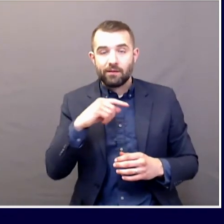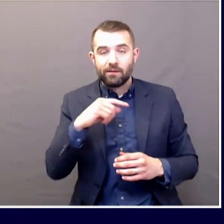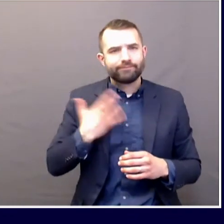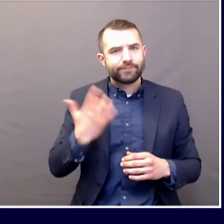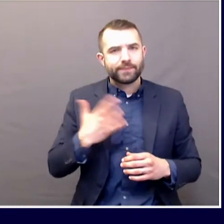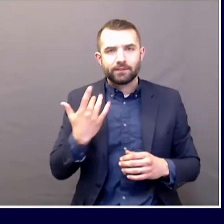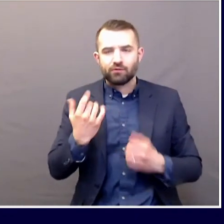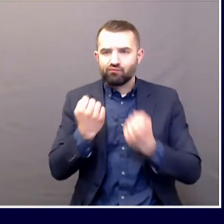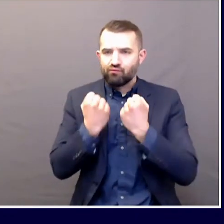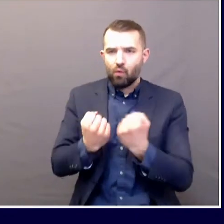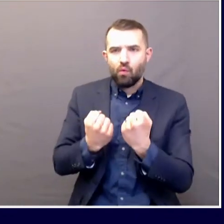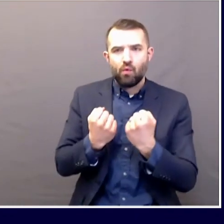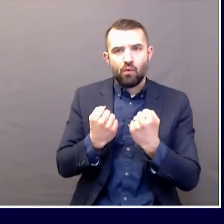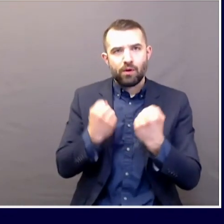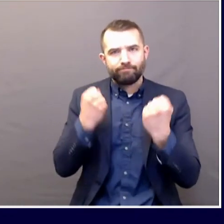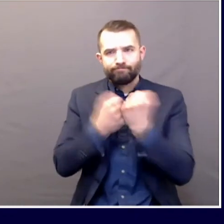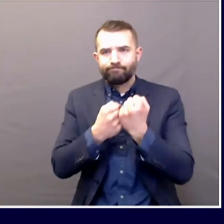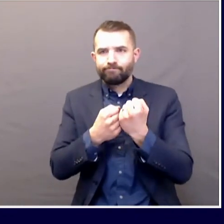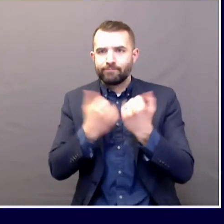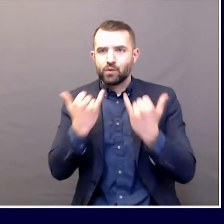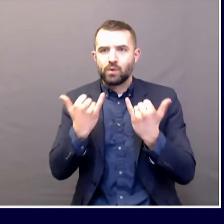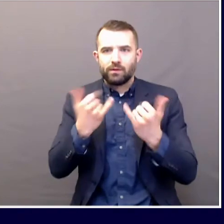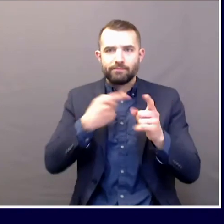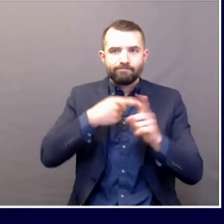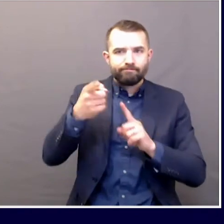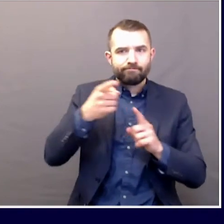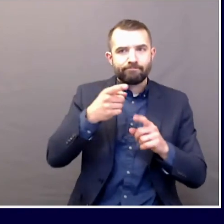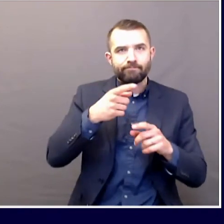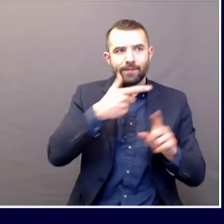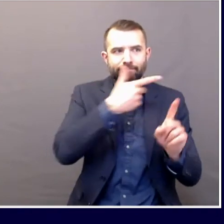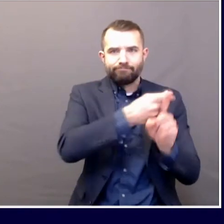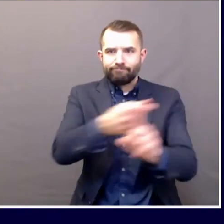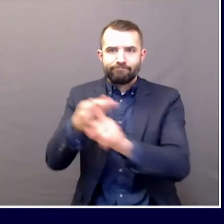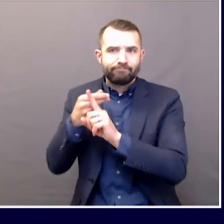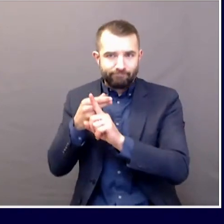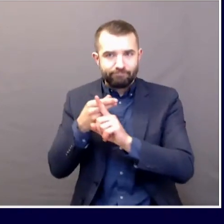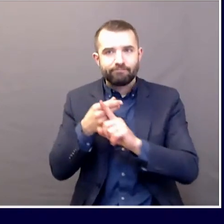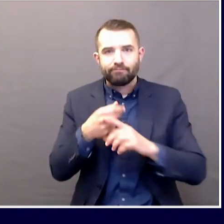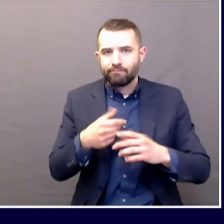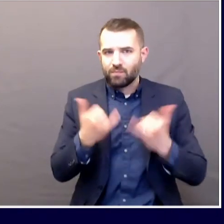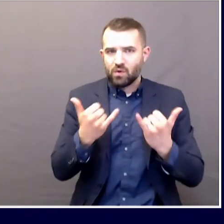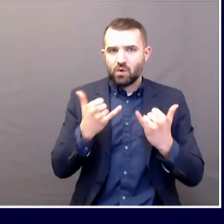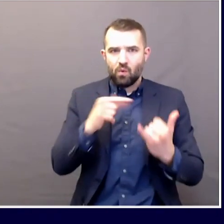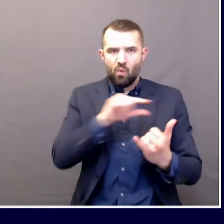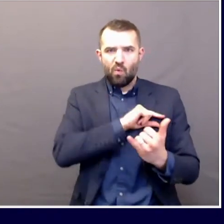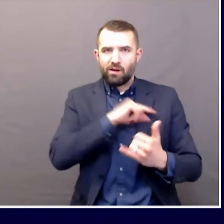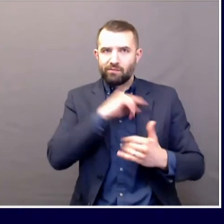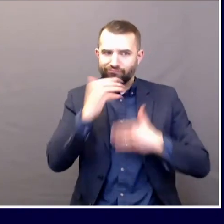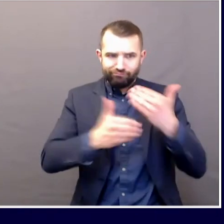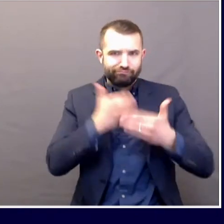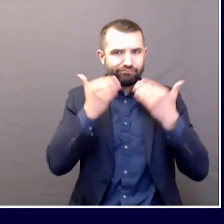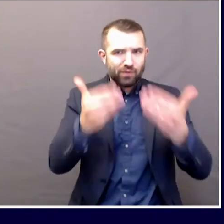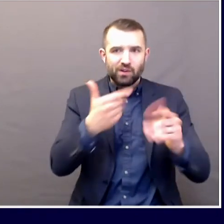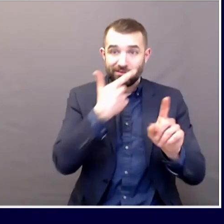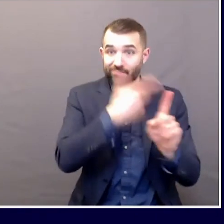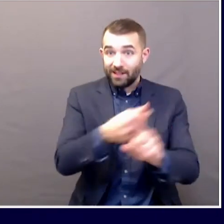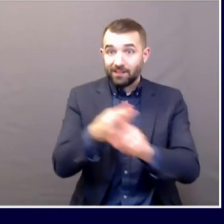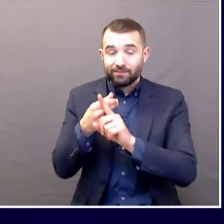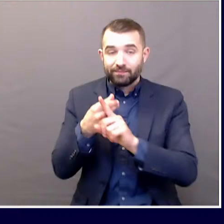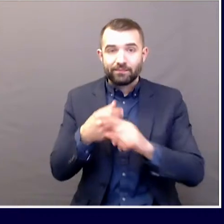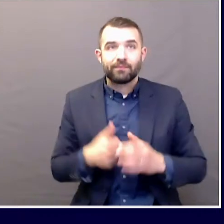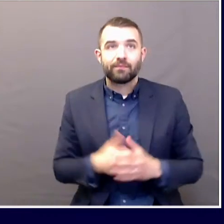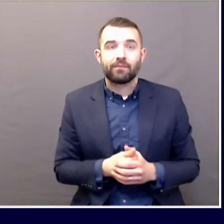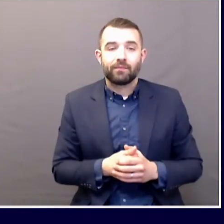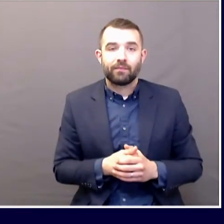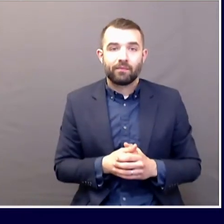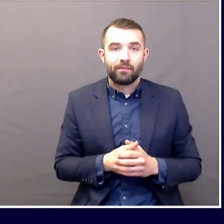are currently eligible, we also do allow within those eligibility categories that kind of prioritization for medically